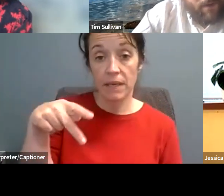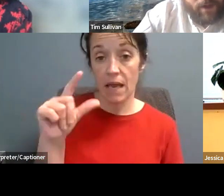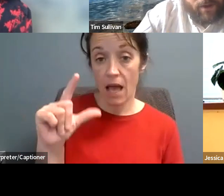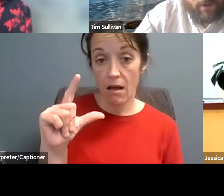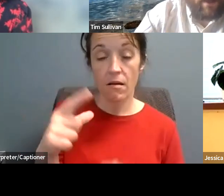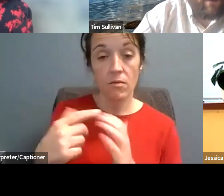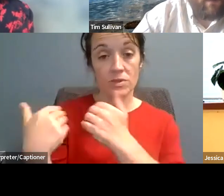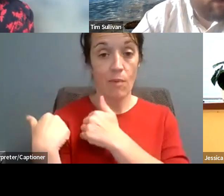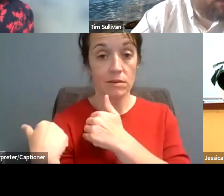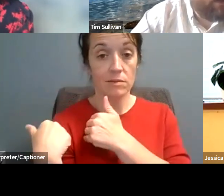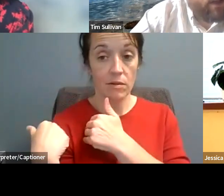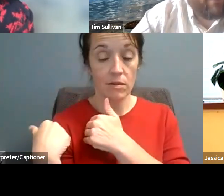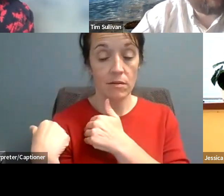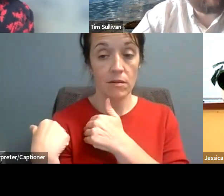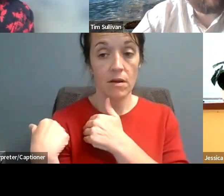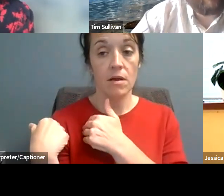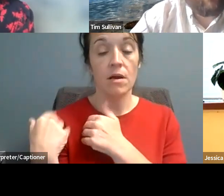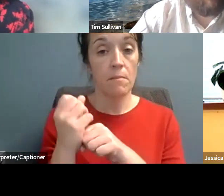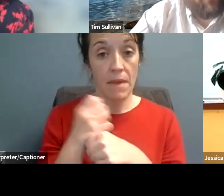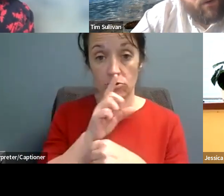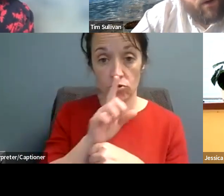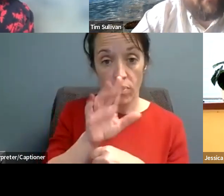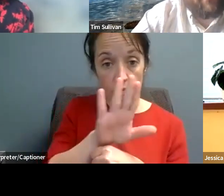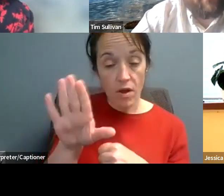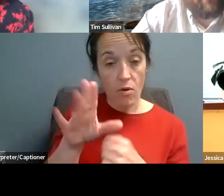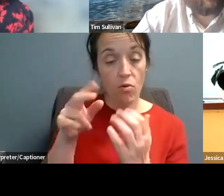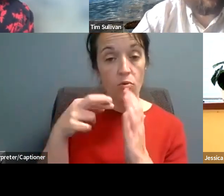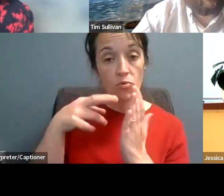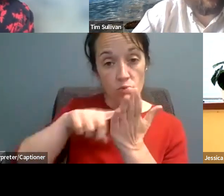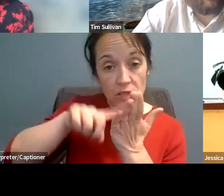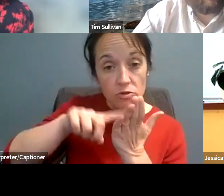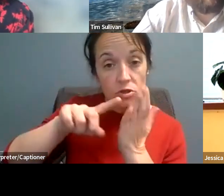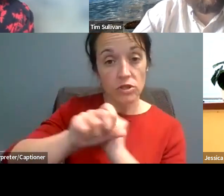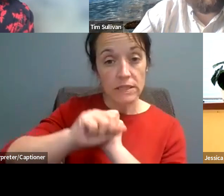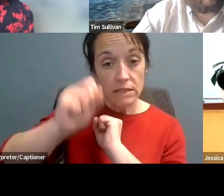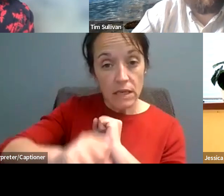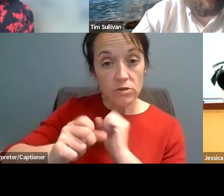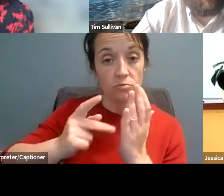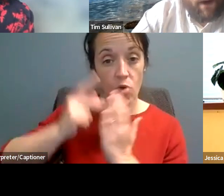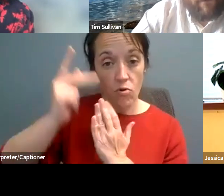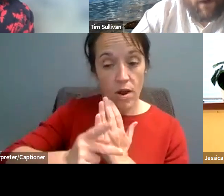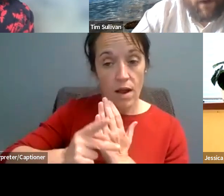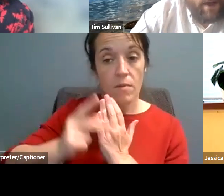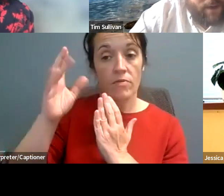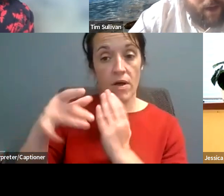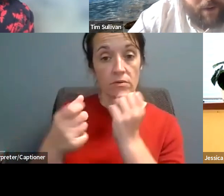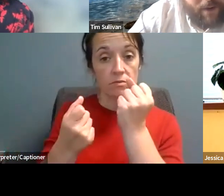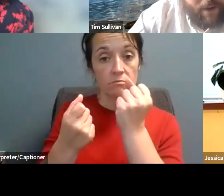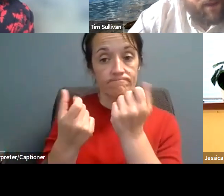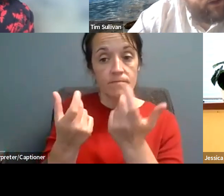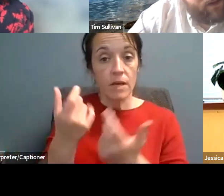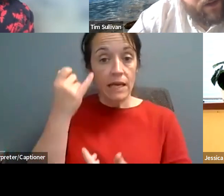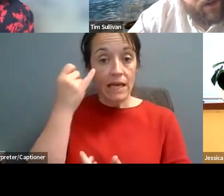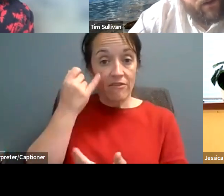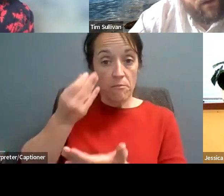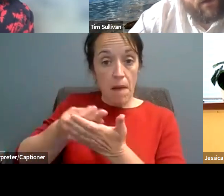responsibility to make sure that the research extension programming that is supported by funding is in line